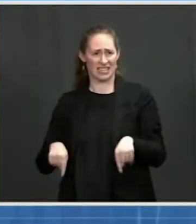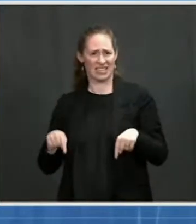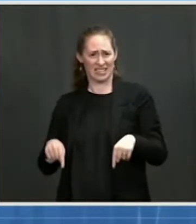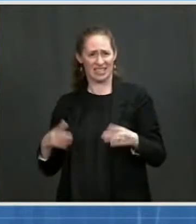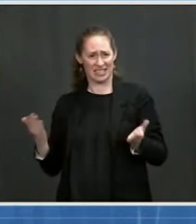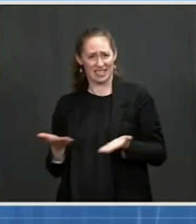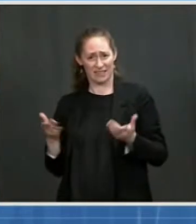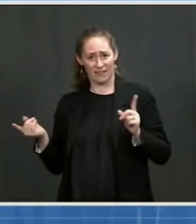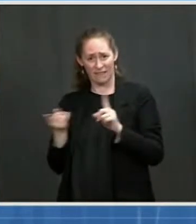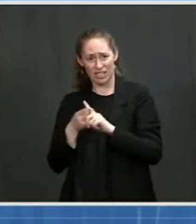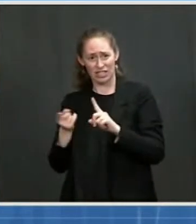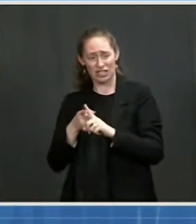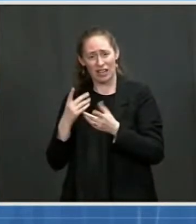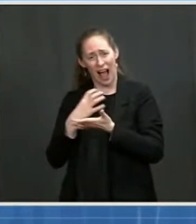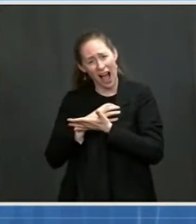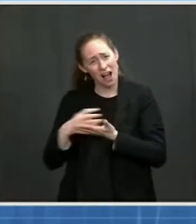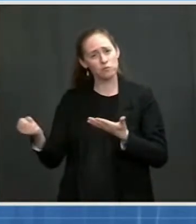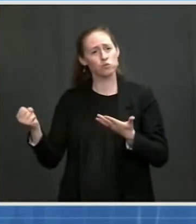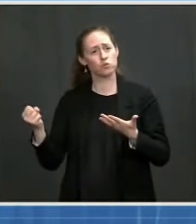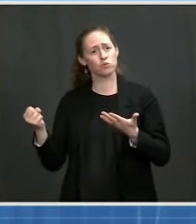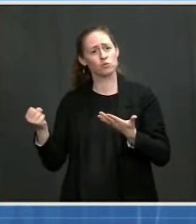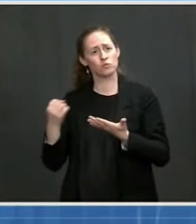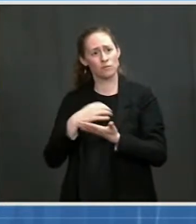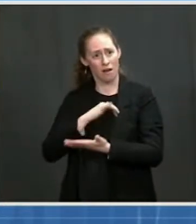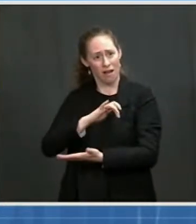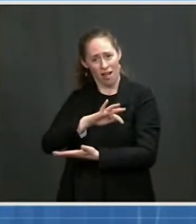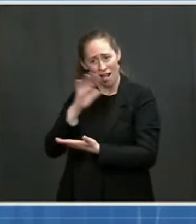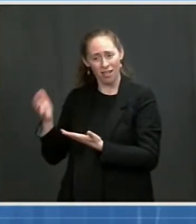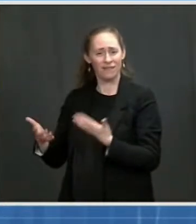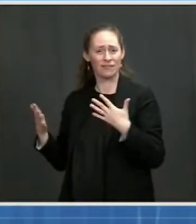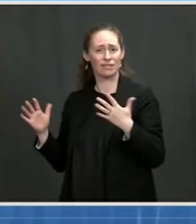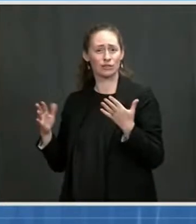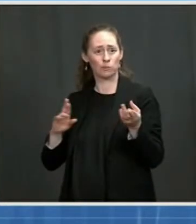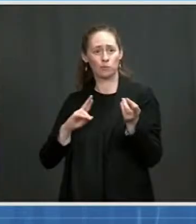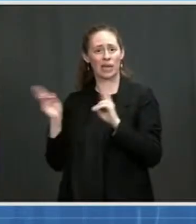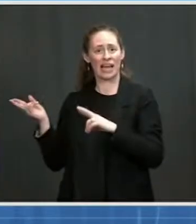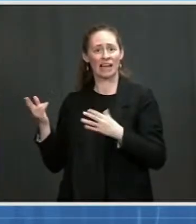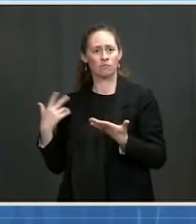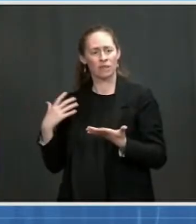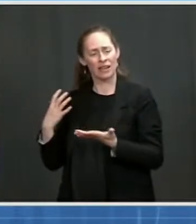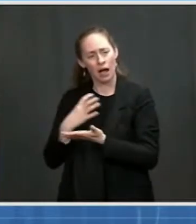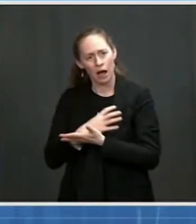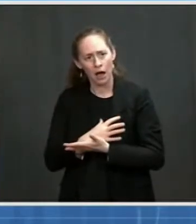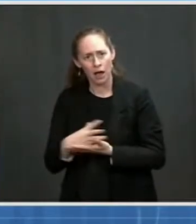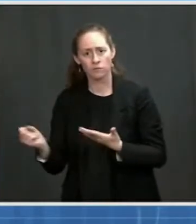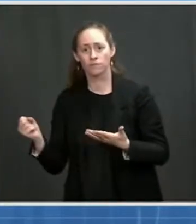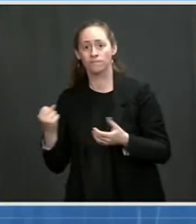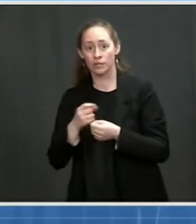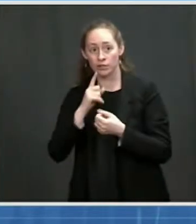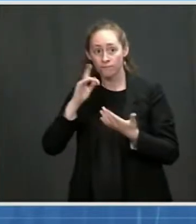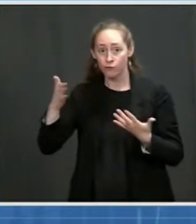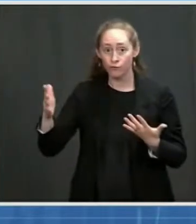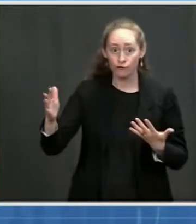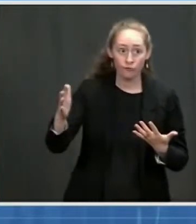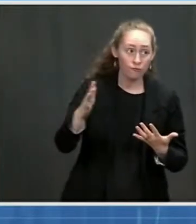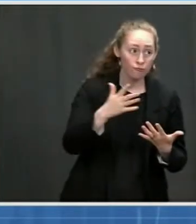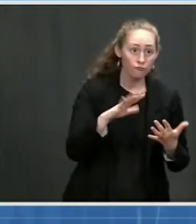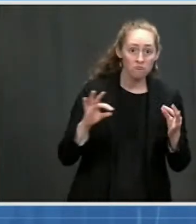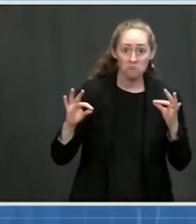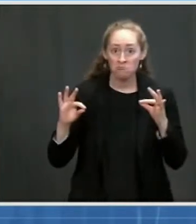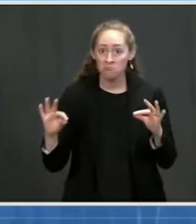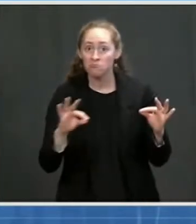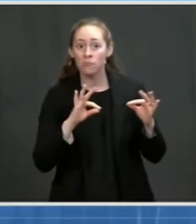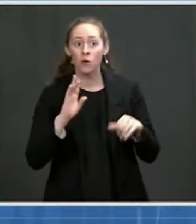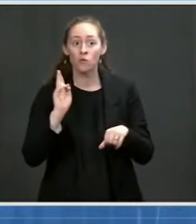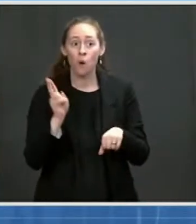that we have all procured, and that are clearly our path to better health and to getting back to normal. And so we are going to work with states to